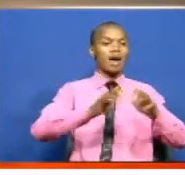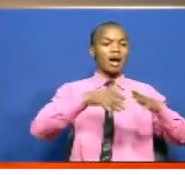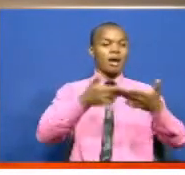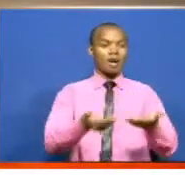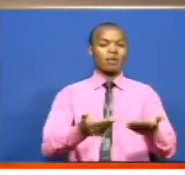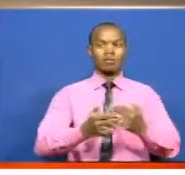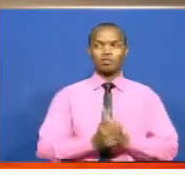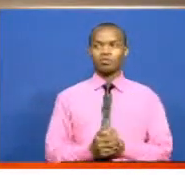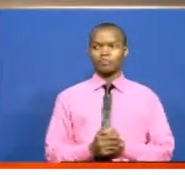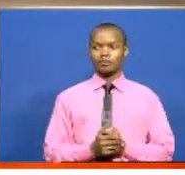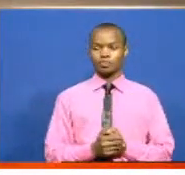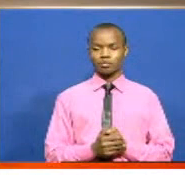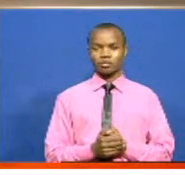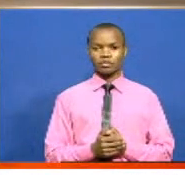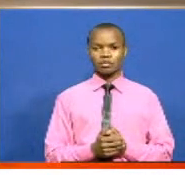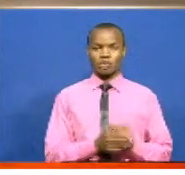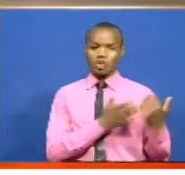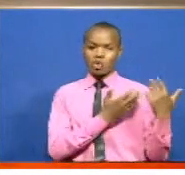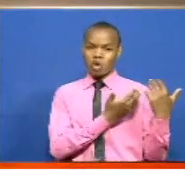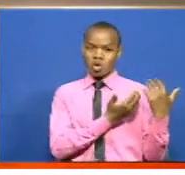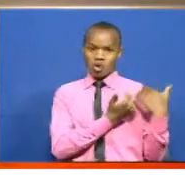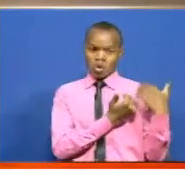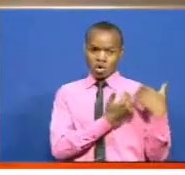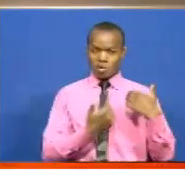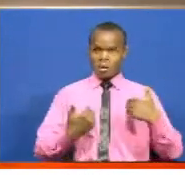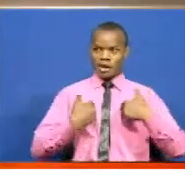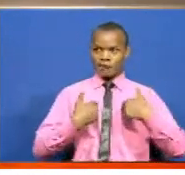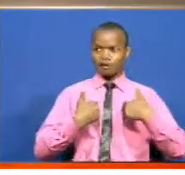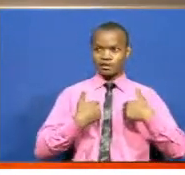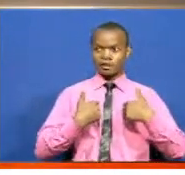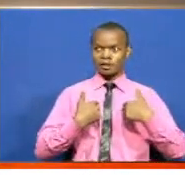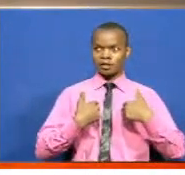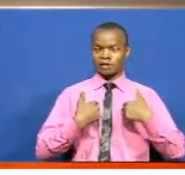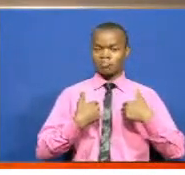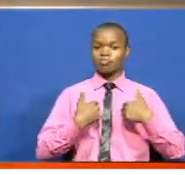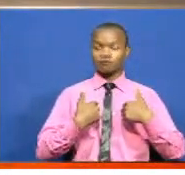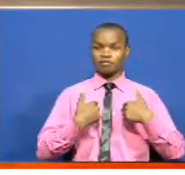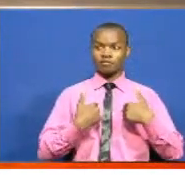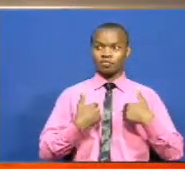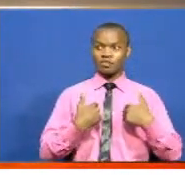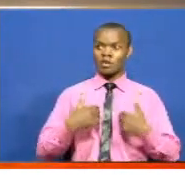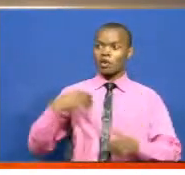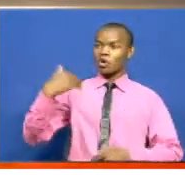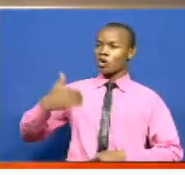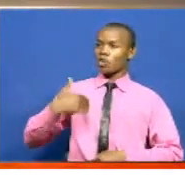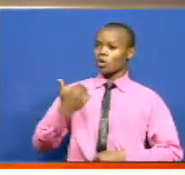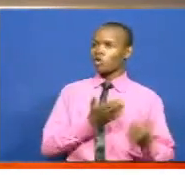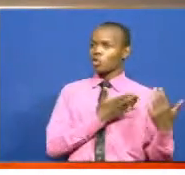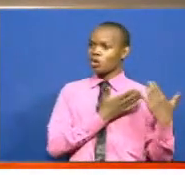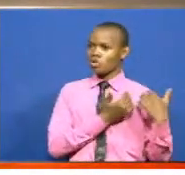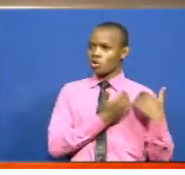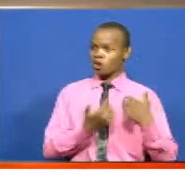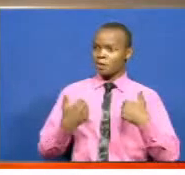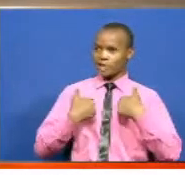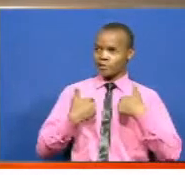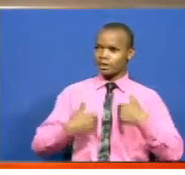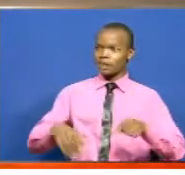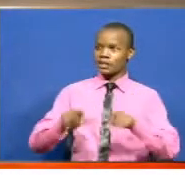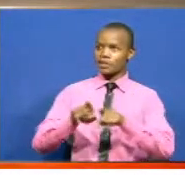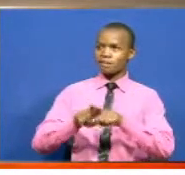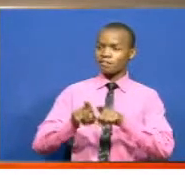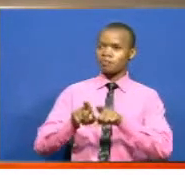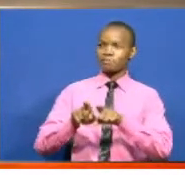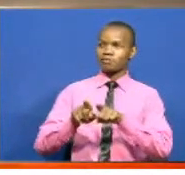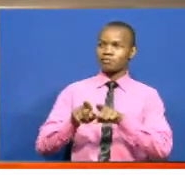there is hope. I mean, I'm always, an optimistic man, and there is always hope and, behind the tunnel.